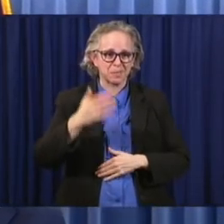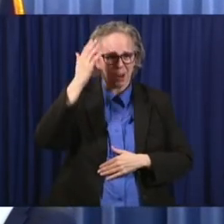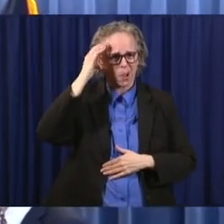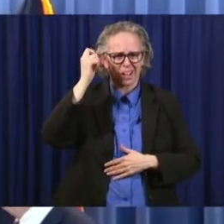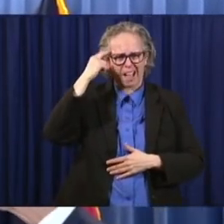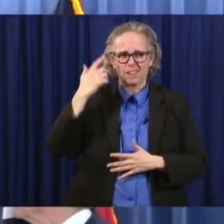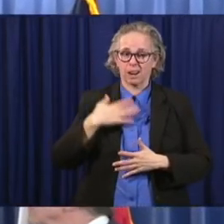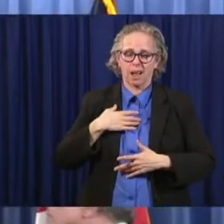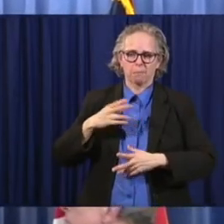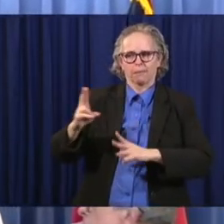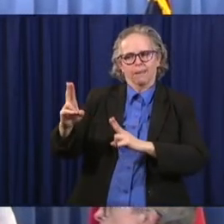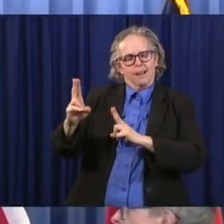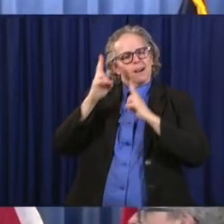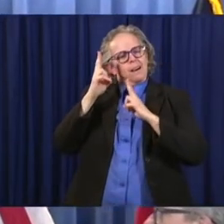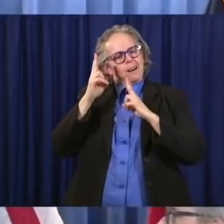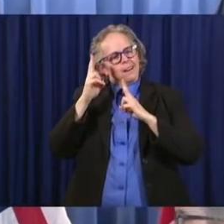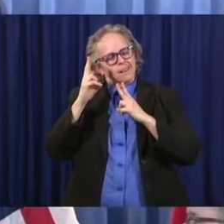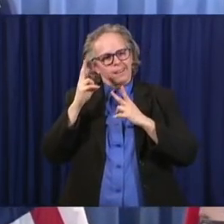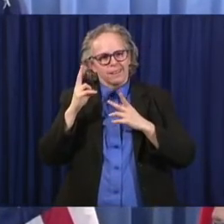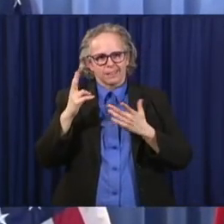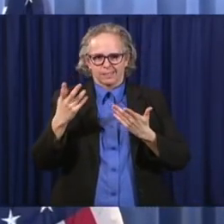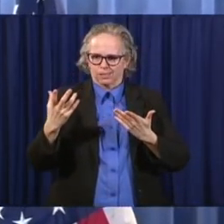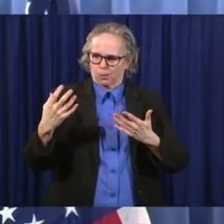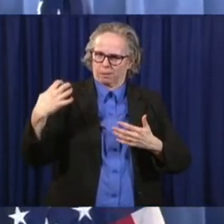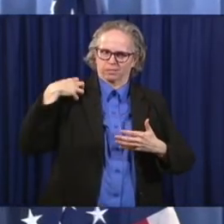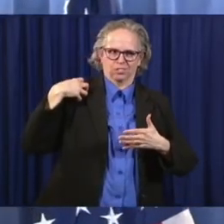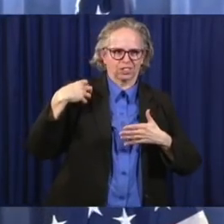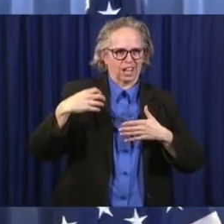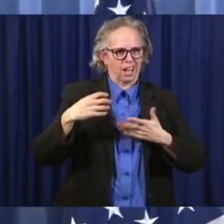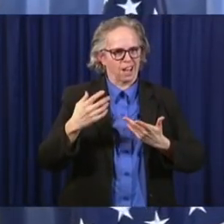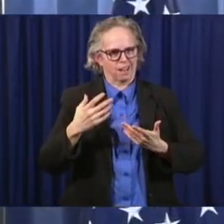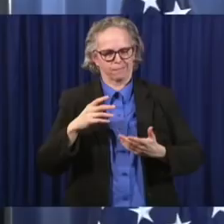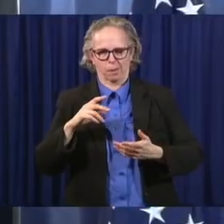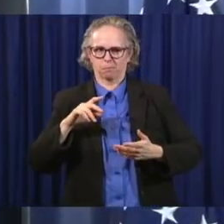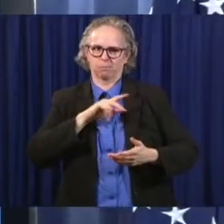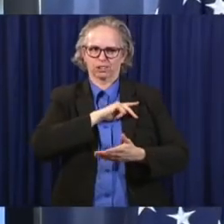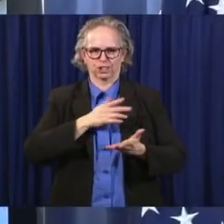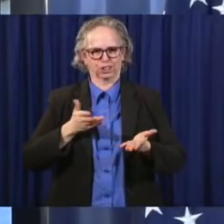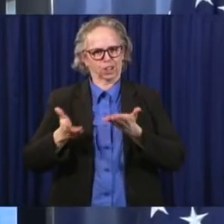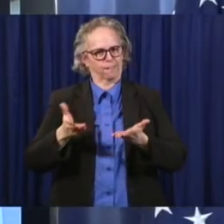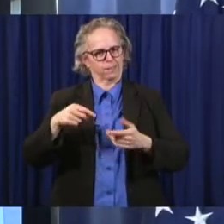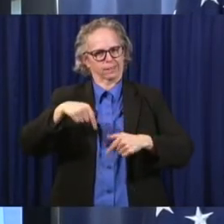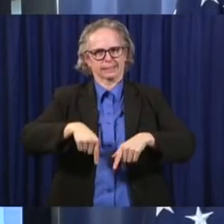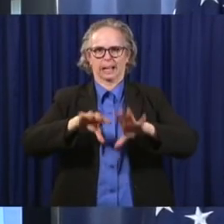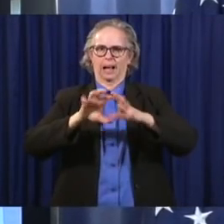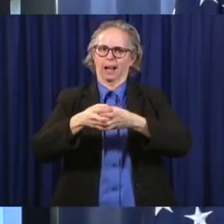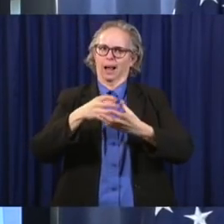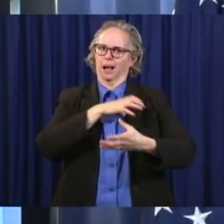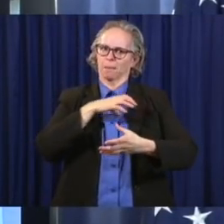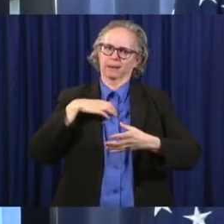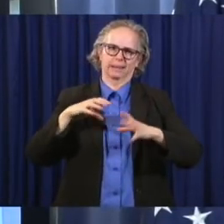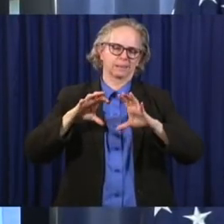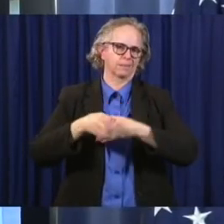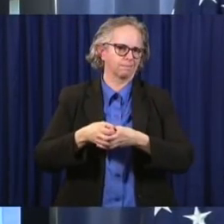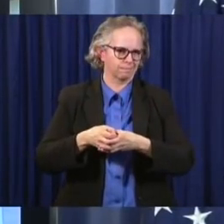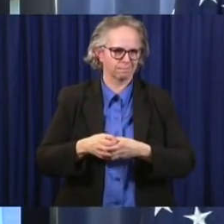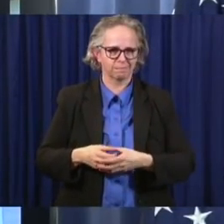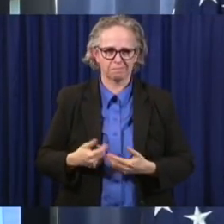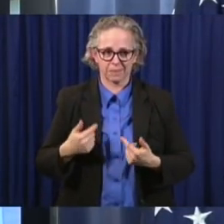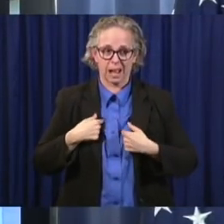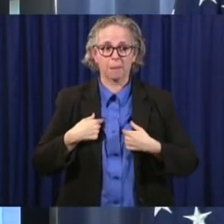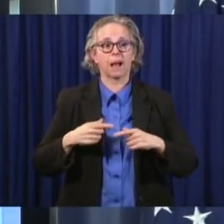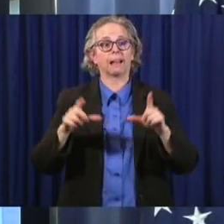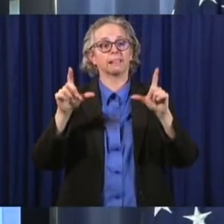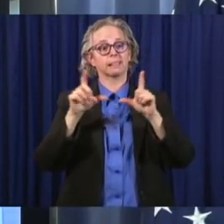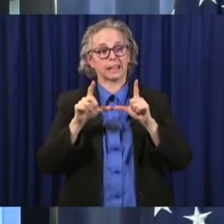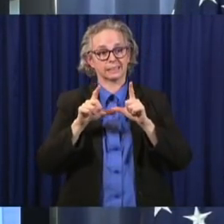be a chair of the Personal Service Committee and serve our great state, as well as I'm a licensed cosmetologist and